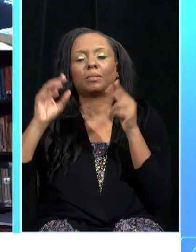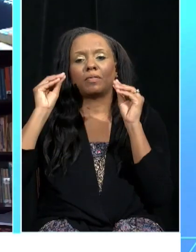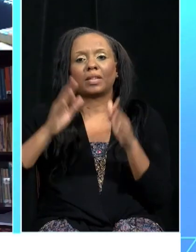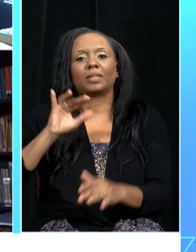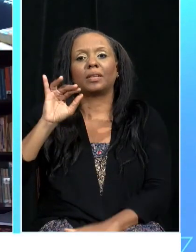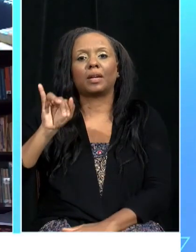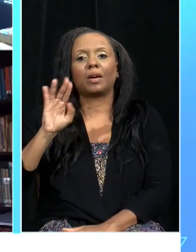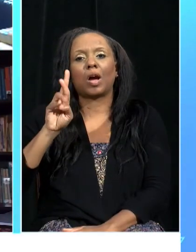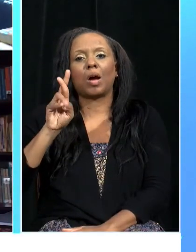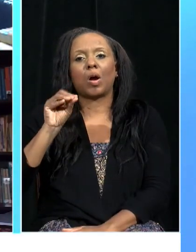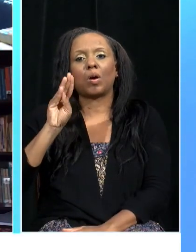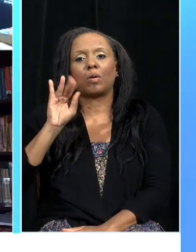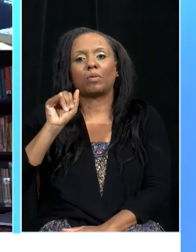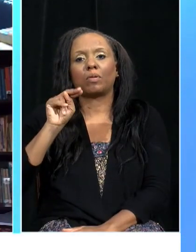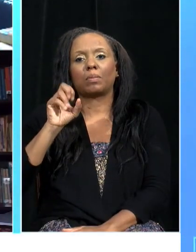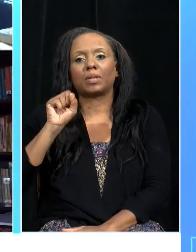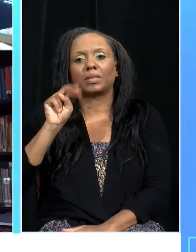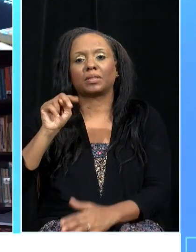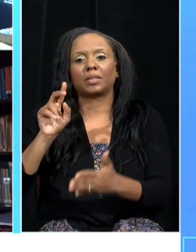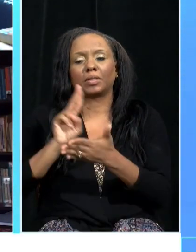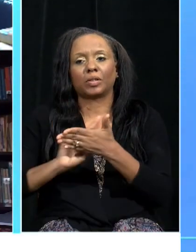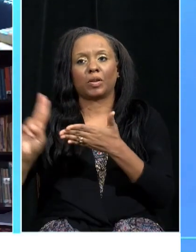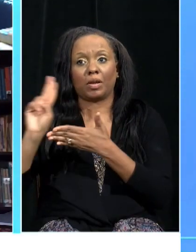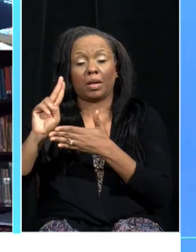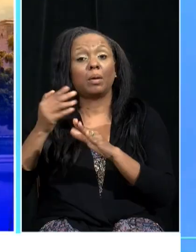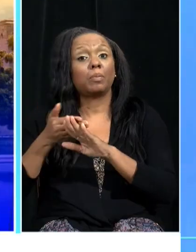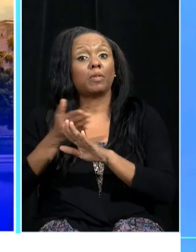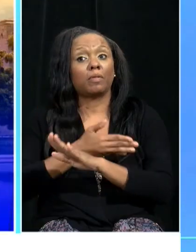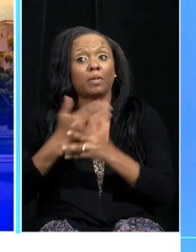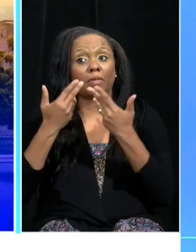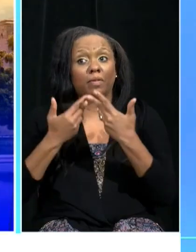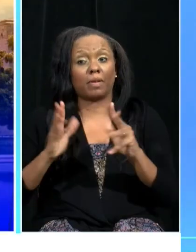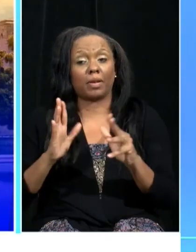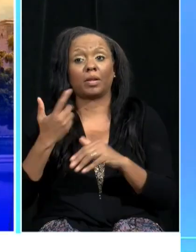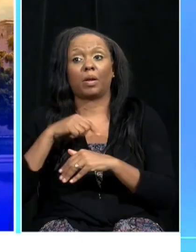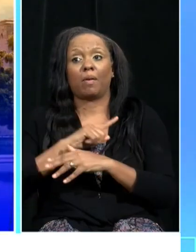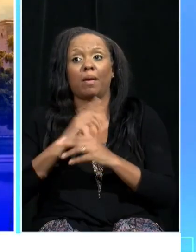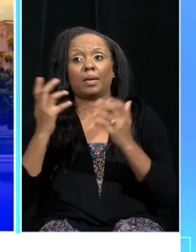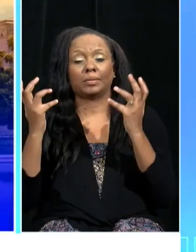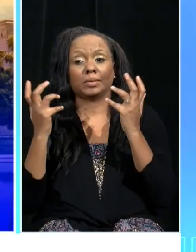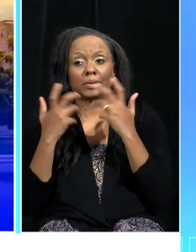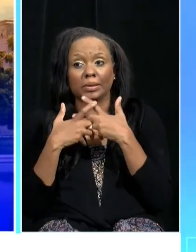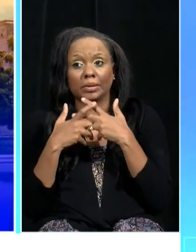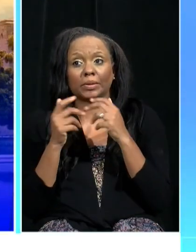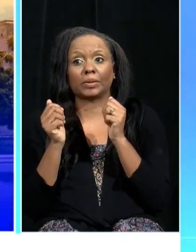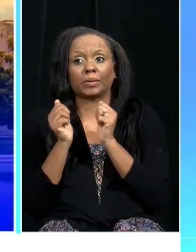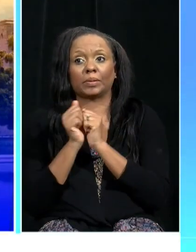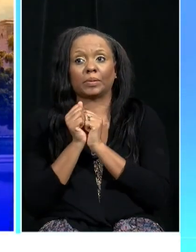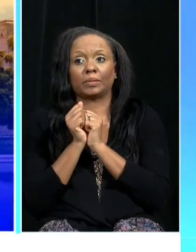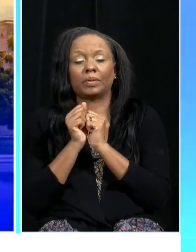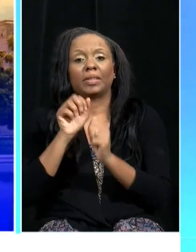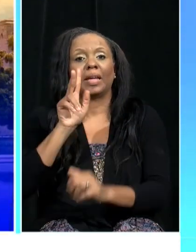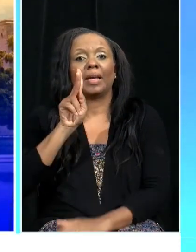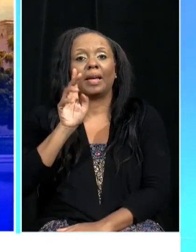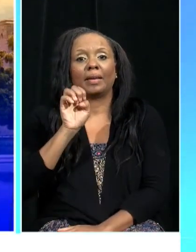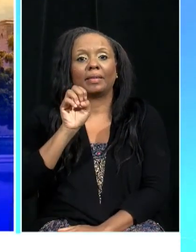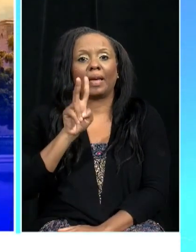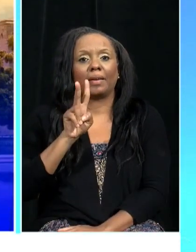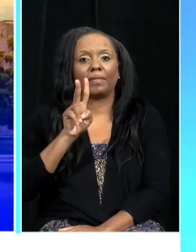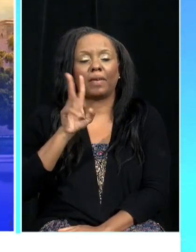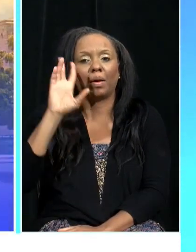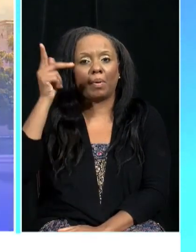of finance at the UWI. Now, just before we go, we've been partnering over this period with Kev Politics, and they've done